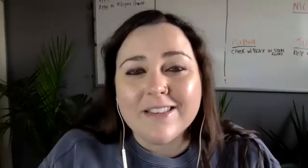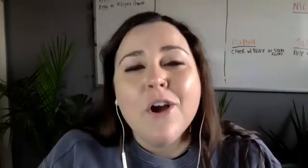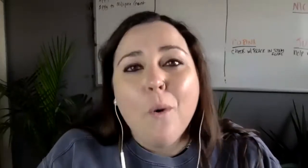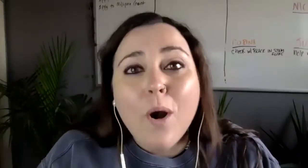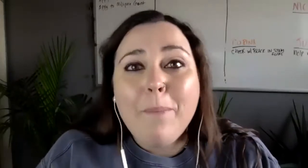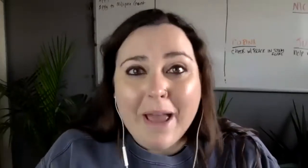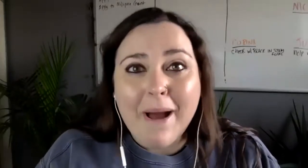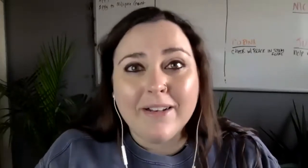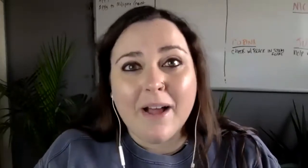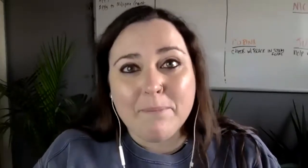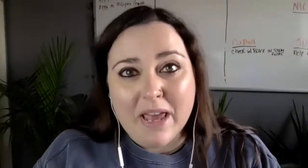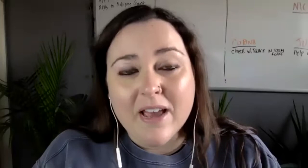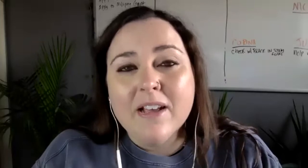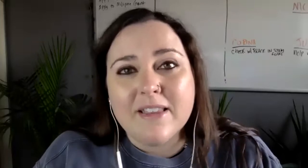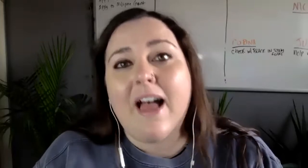patreon.com/skypeascientist or